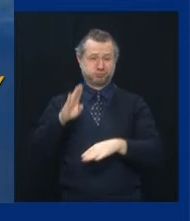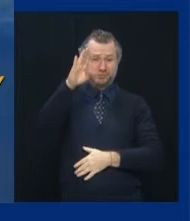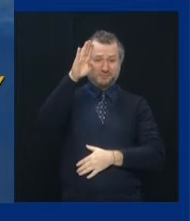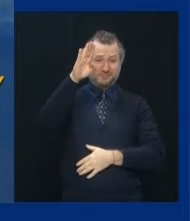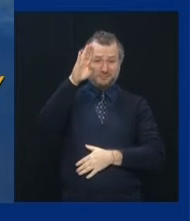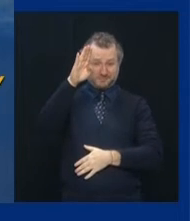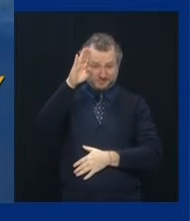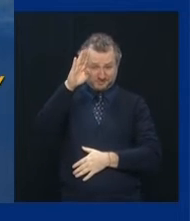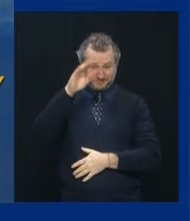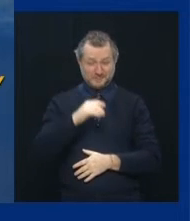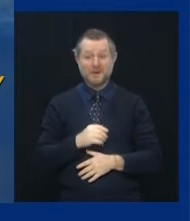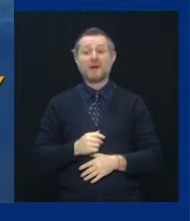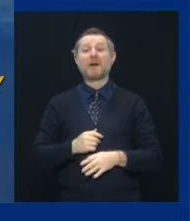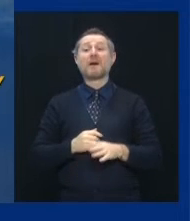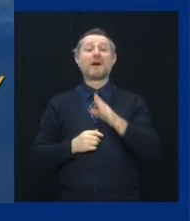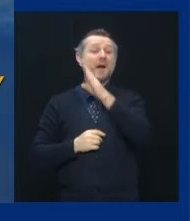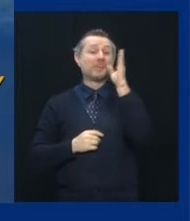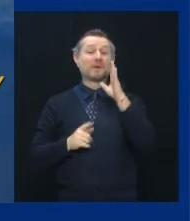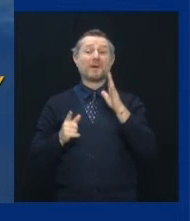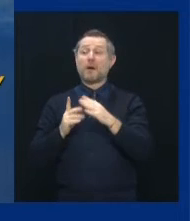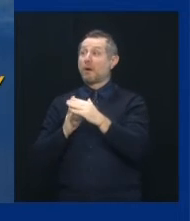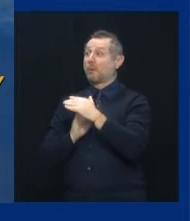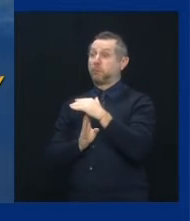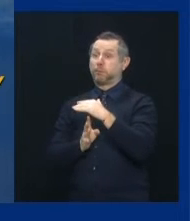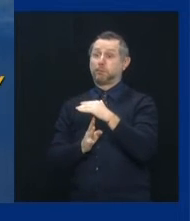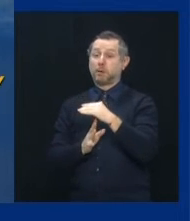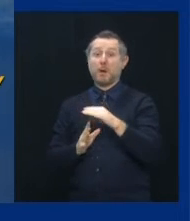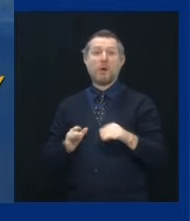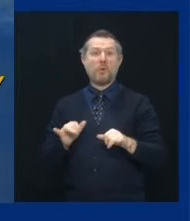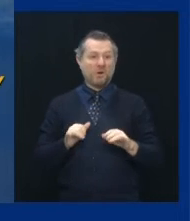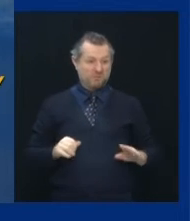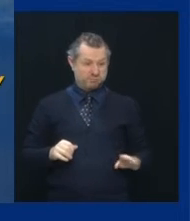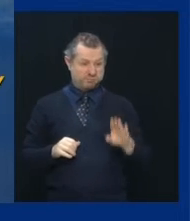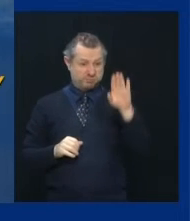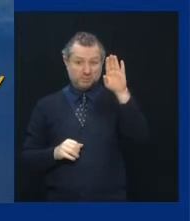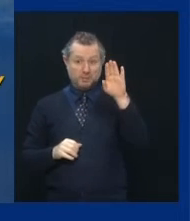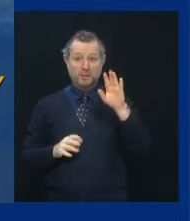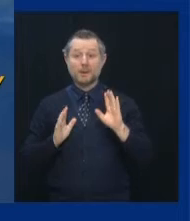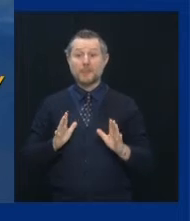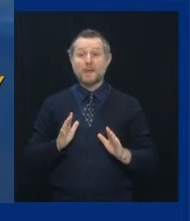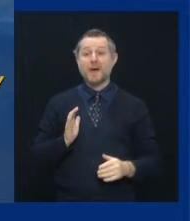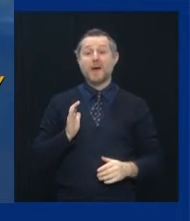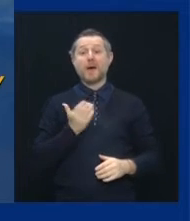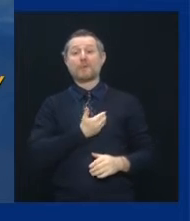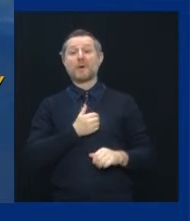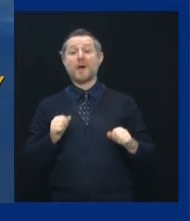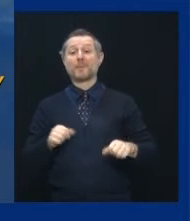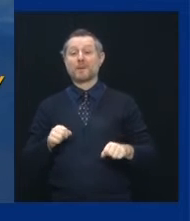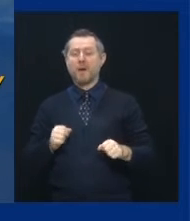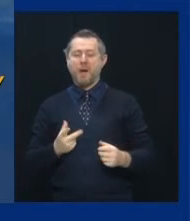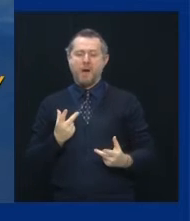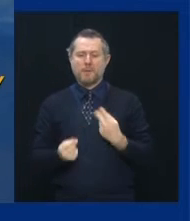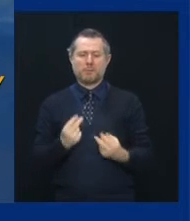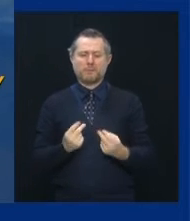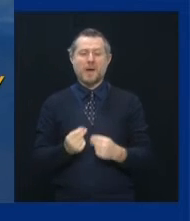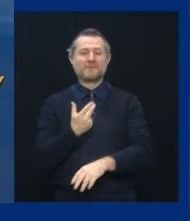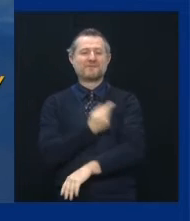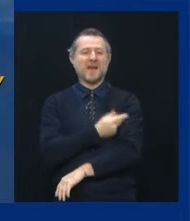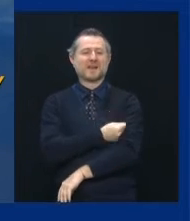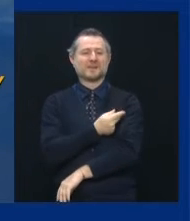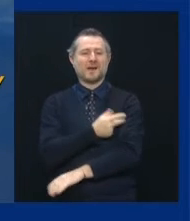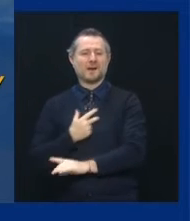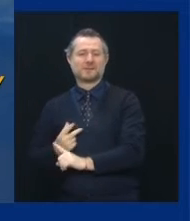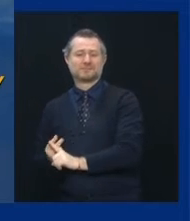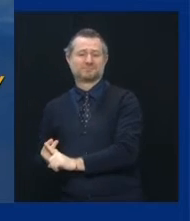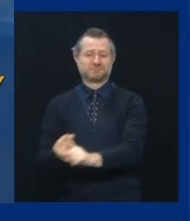the hospitalization rate going up, and our ability to vaccinate. What